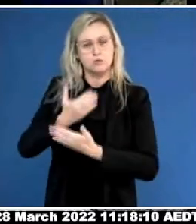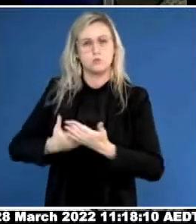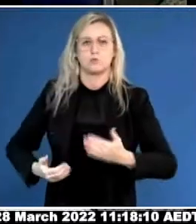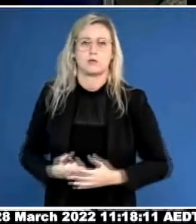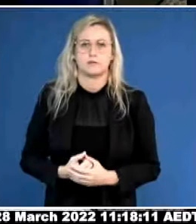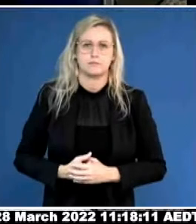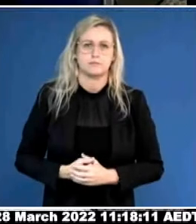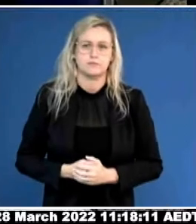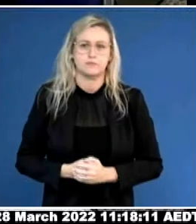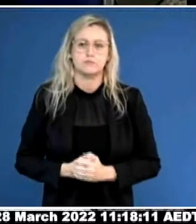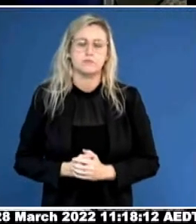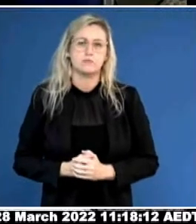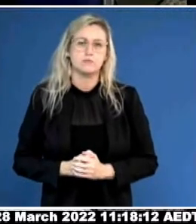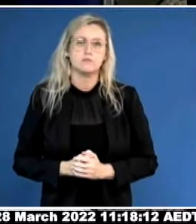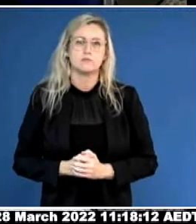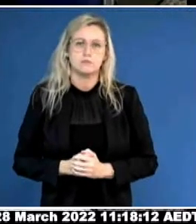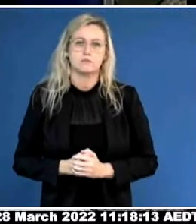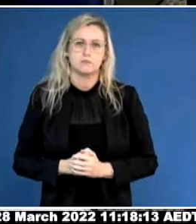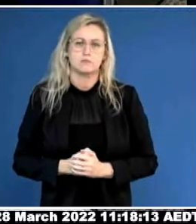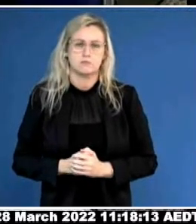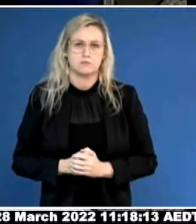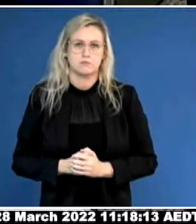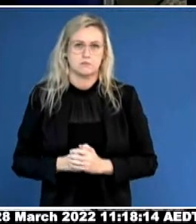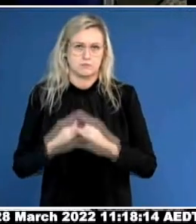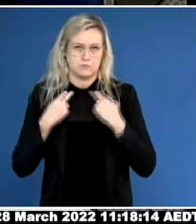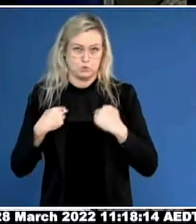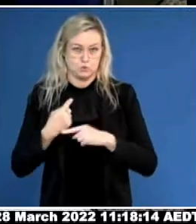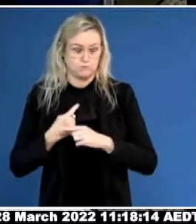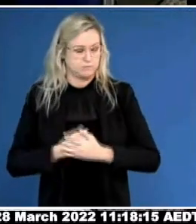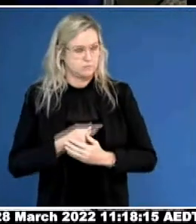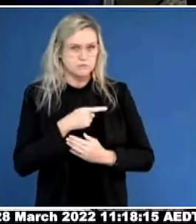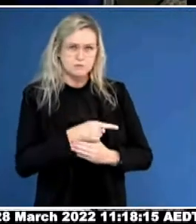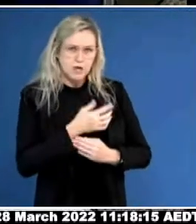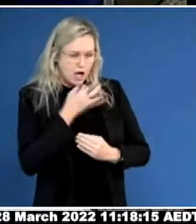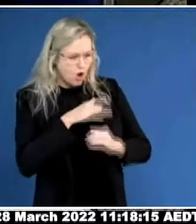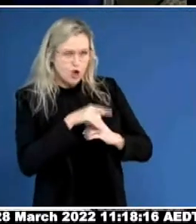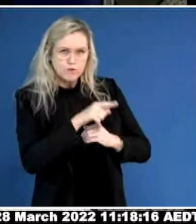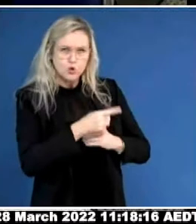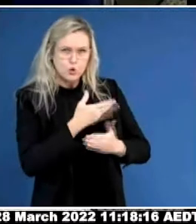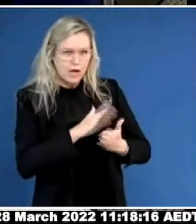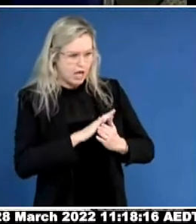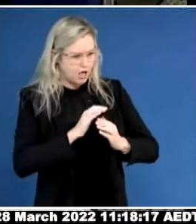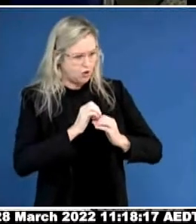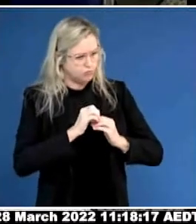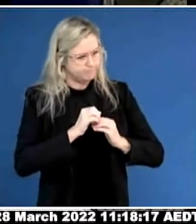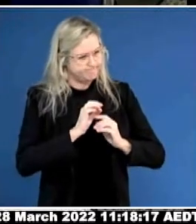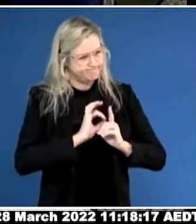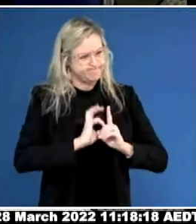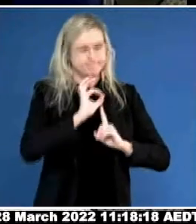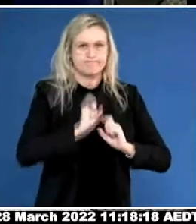And you wanted me to ask you about being stronger, because one of the things coming to talk to the